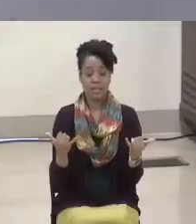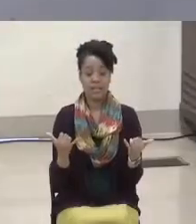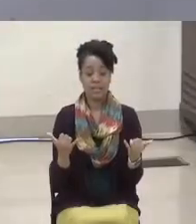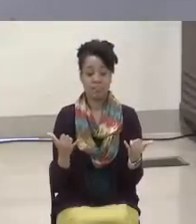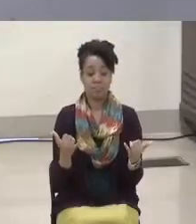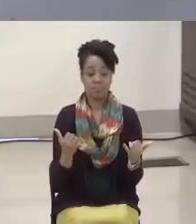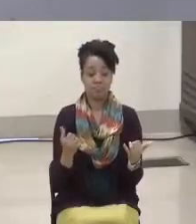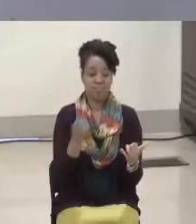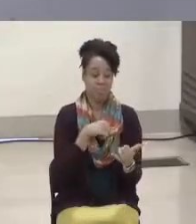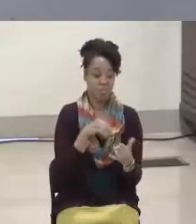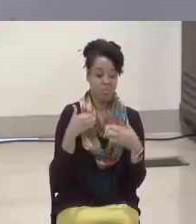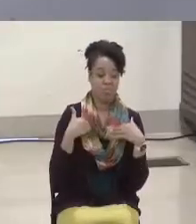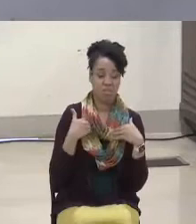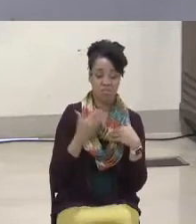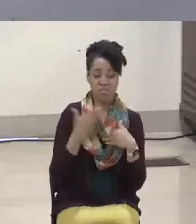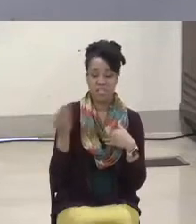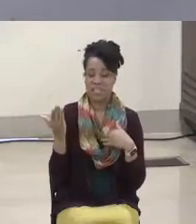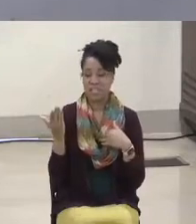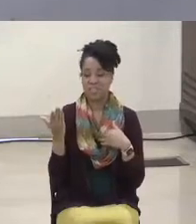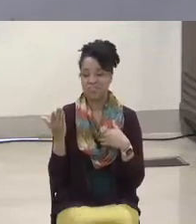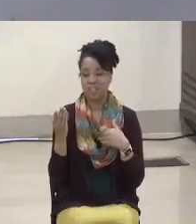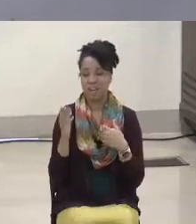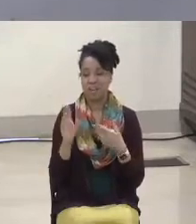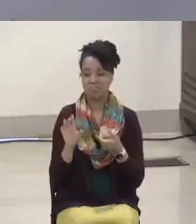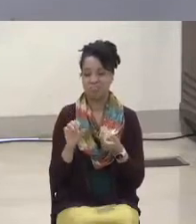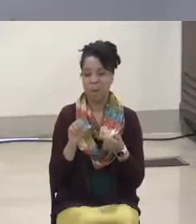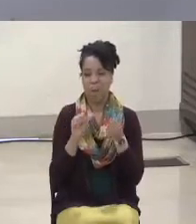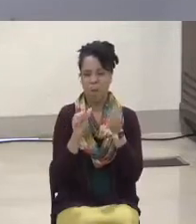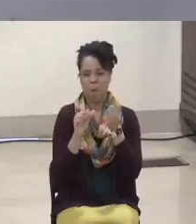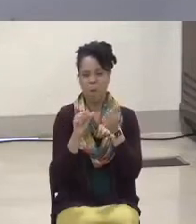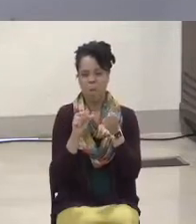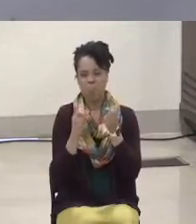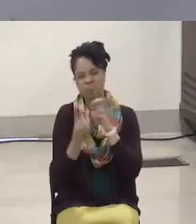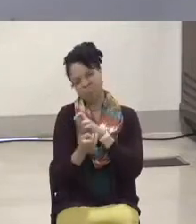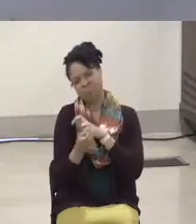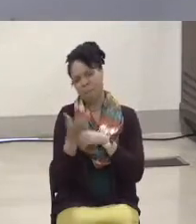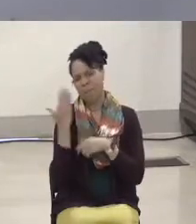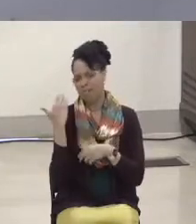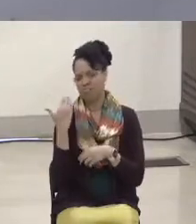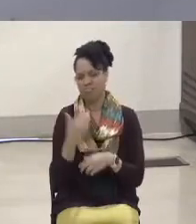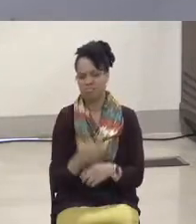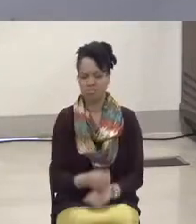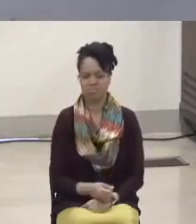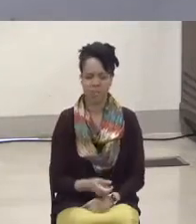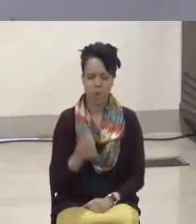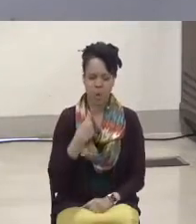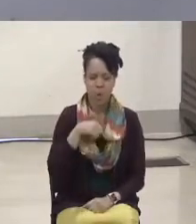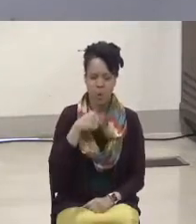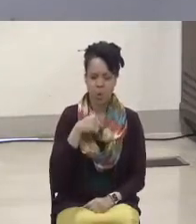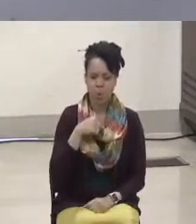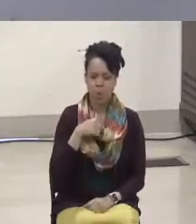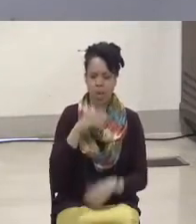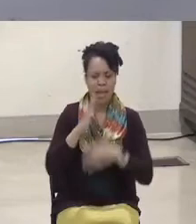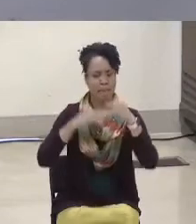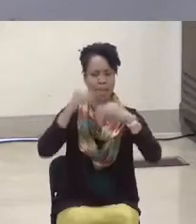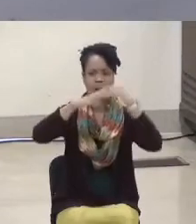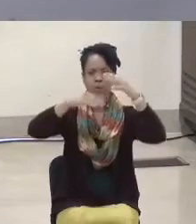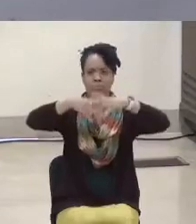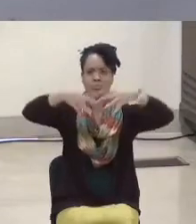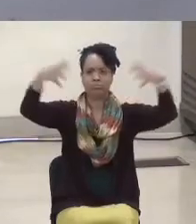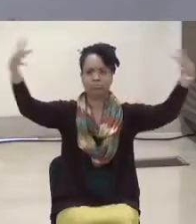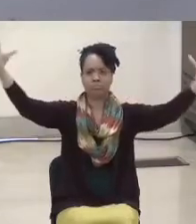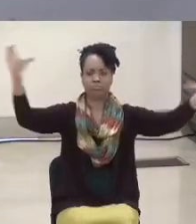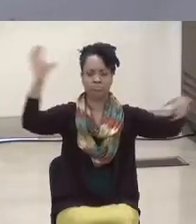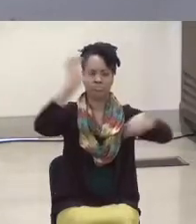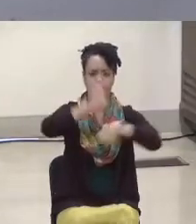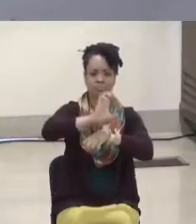we've got stuff backwards. Ahora en estos días hacemos las cosas al revés. We build mega churches, Edificamos